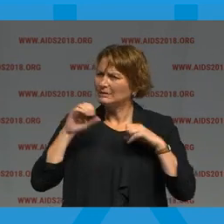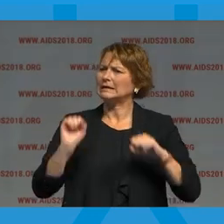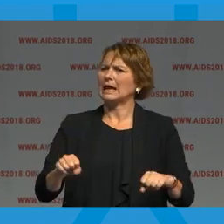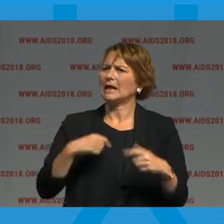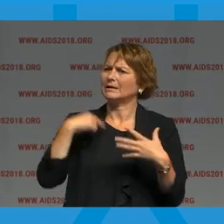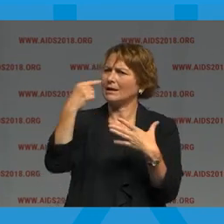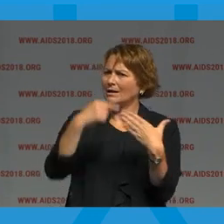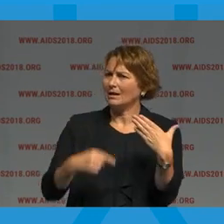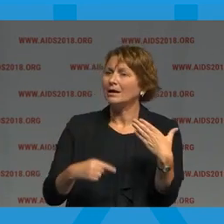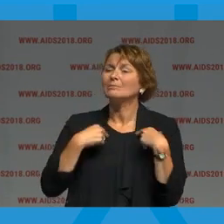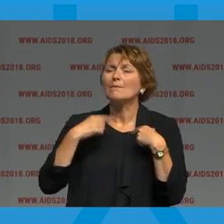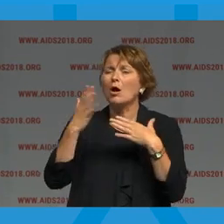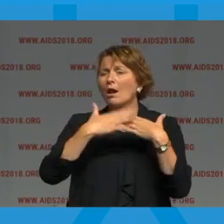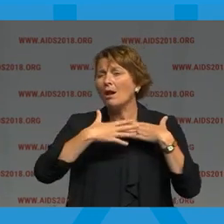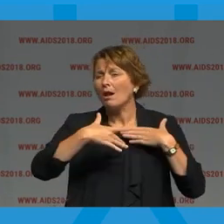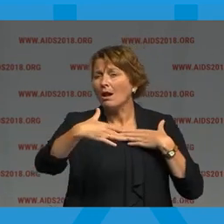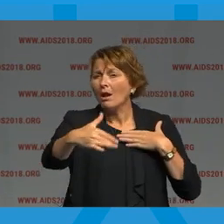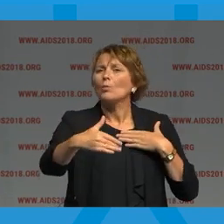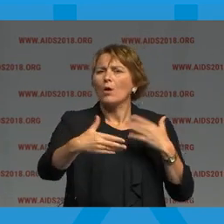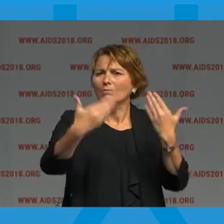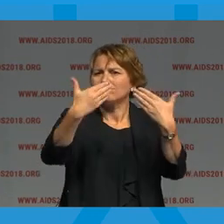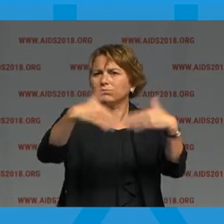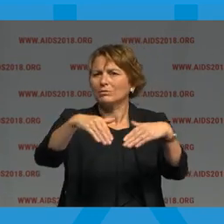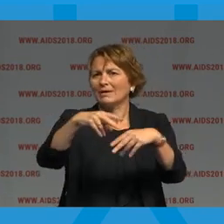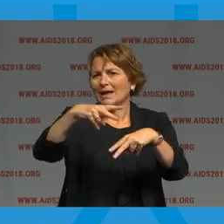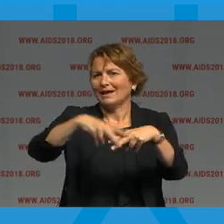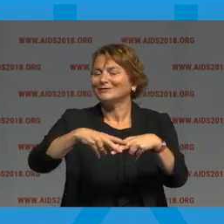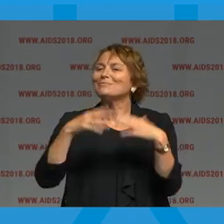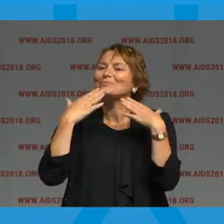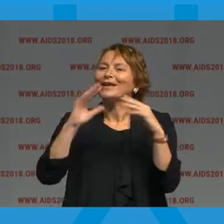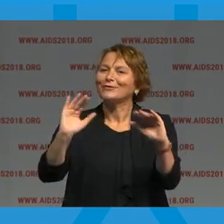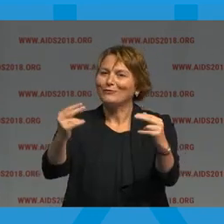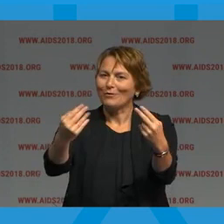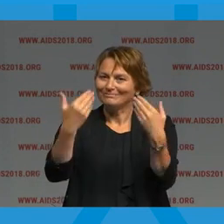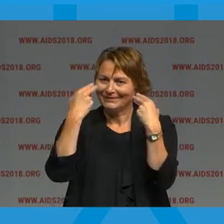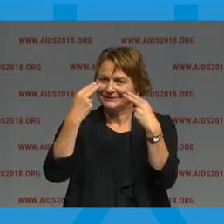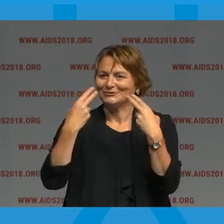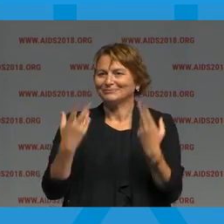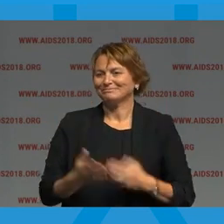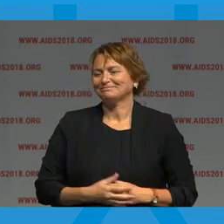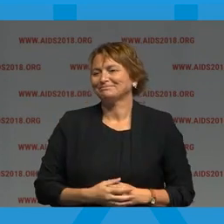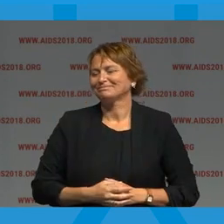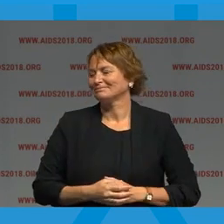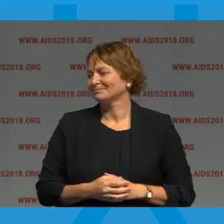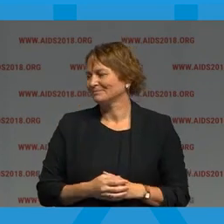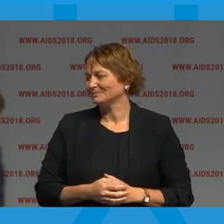the long-term fight to end AIDS. Thank you for your attention today.